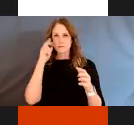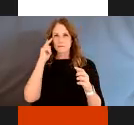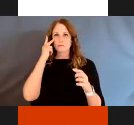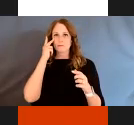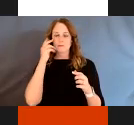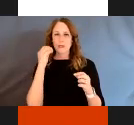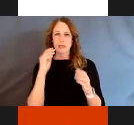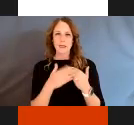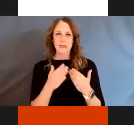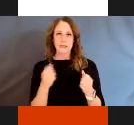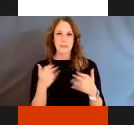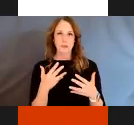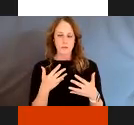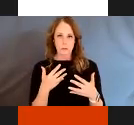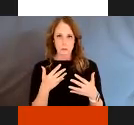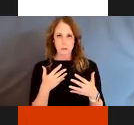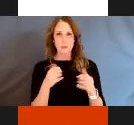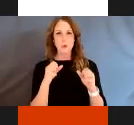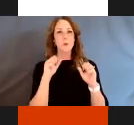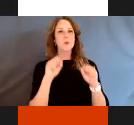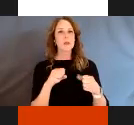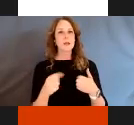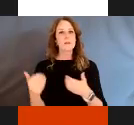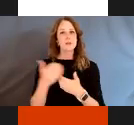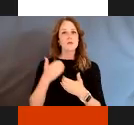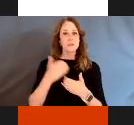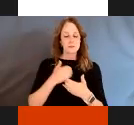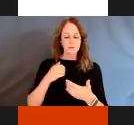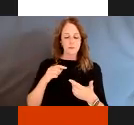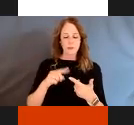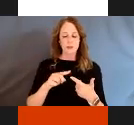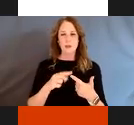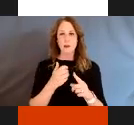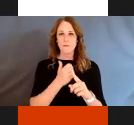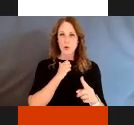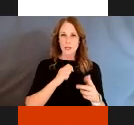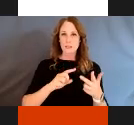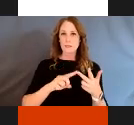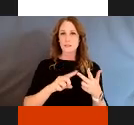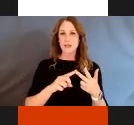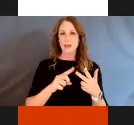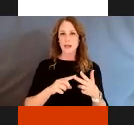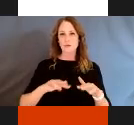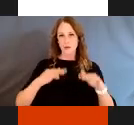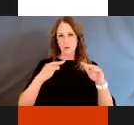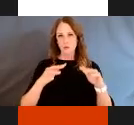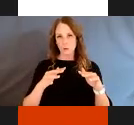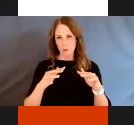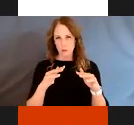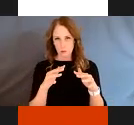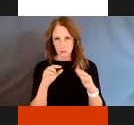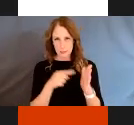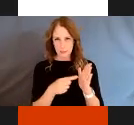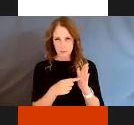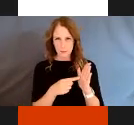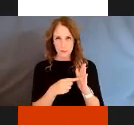startled. So we have intrusive symptoms, avoidance symptoms, and arousal symptoms. So going back to that study